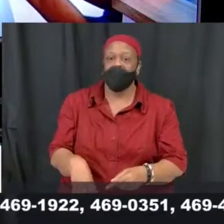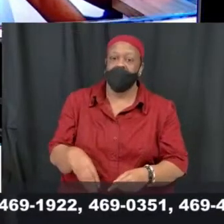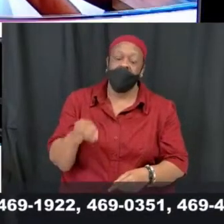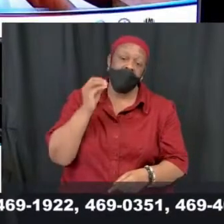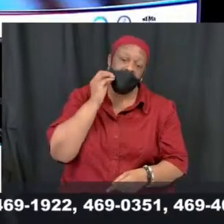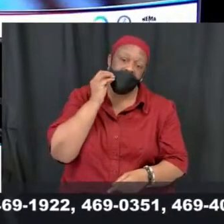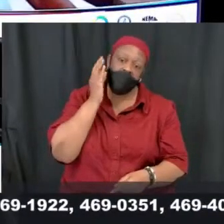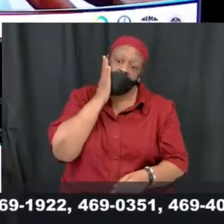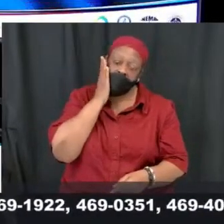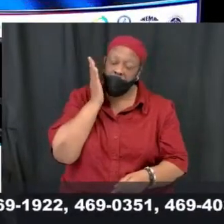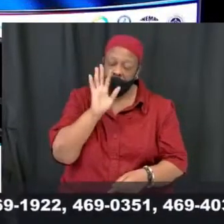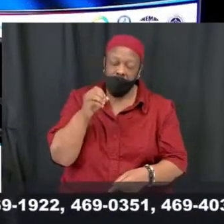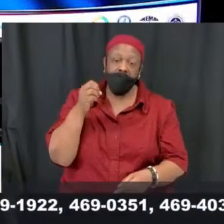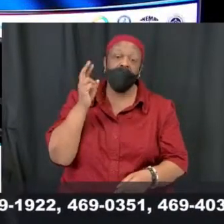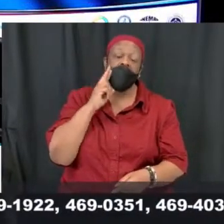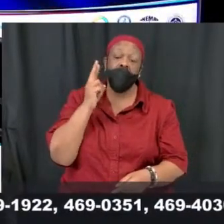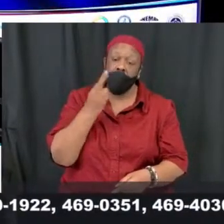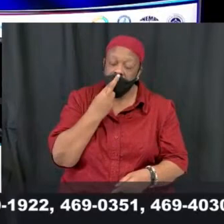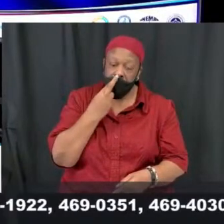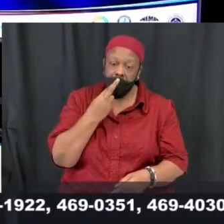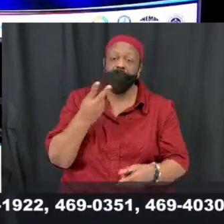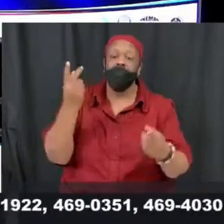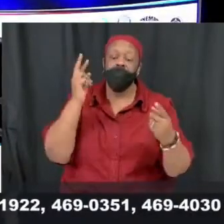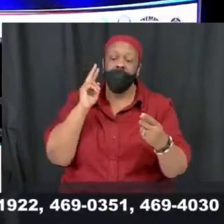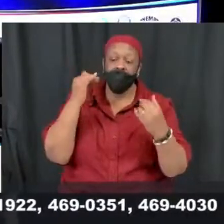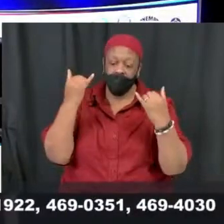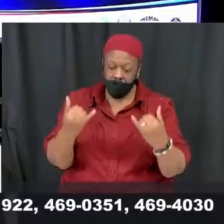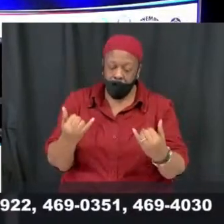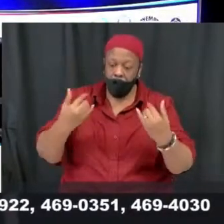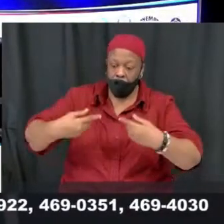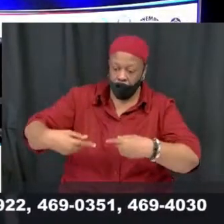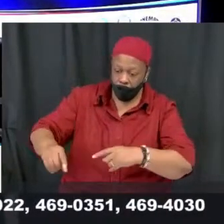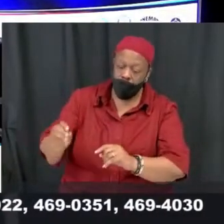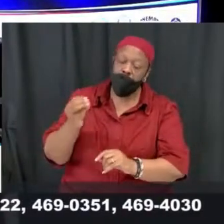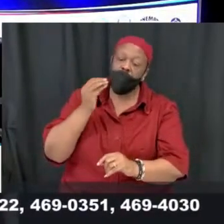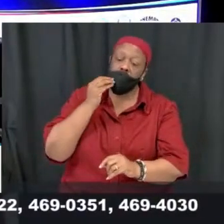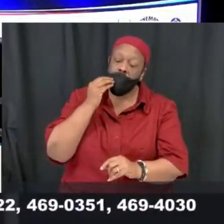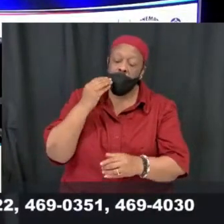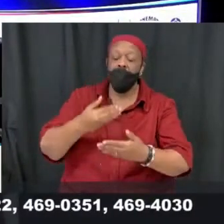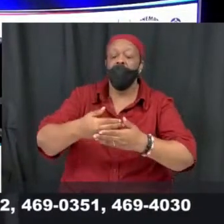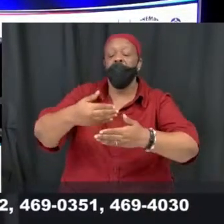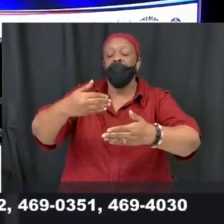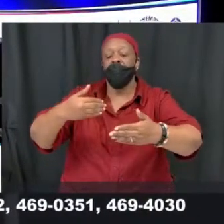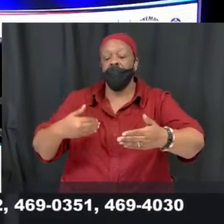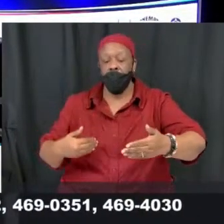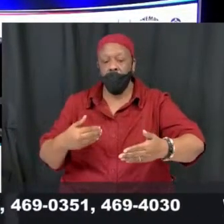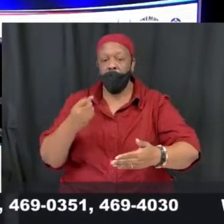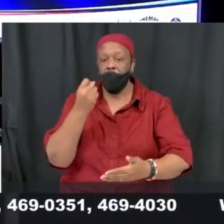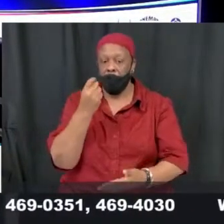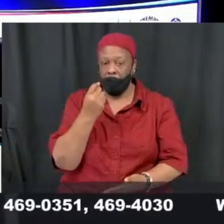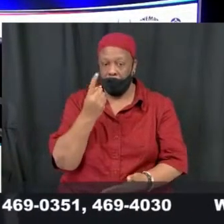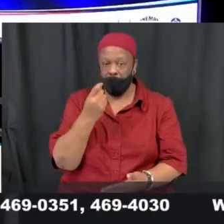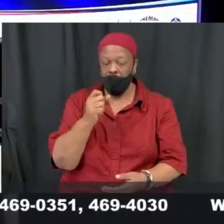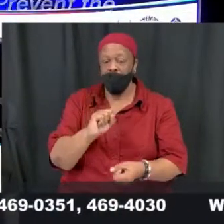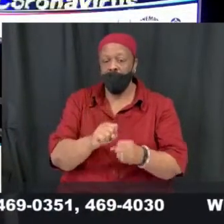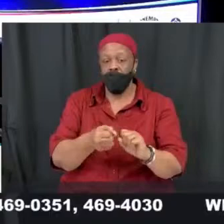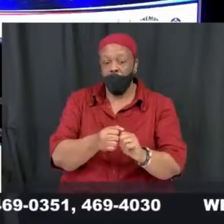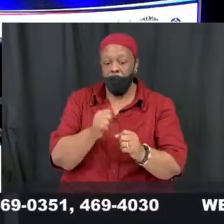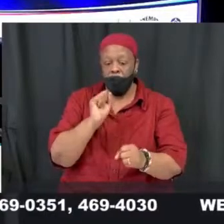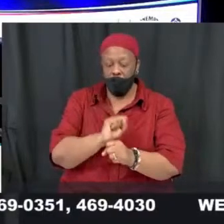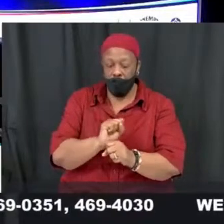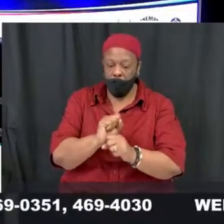well before that 11 p.m. hour to allow their staff and other patrons to get home on